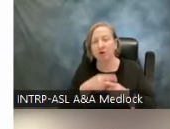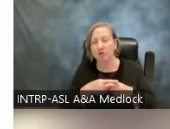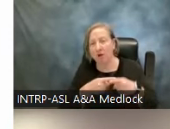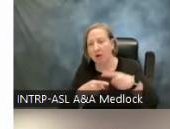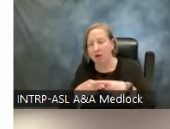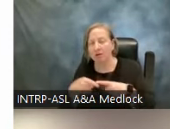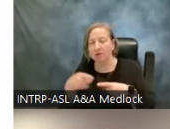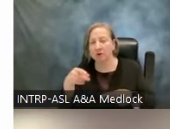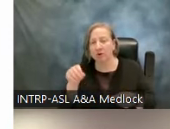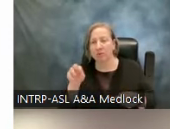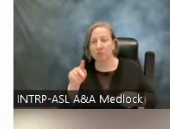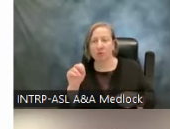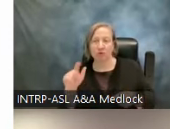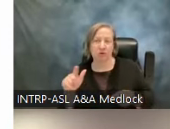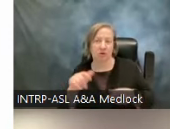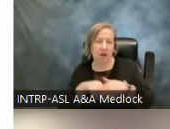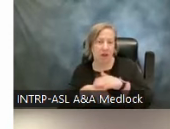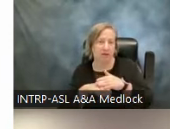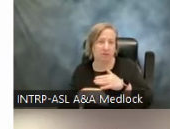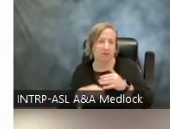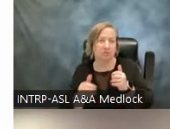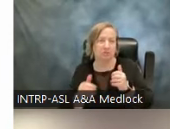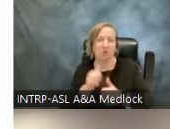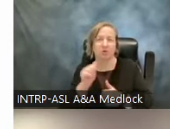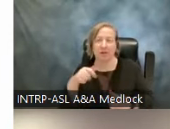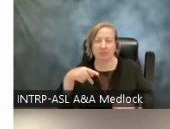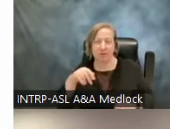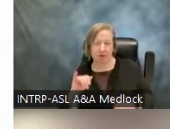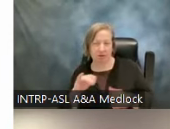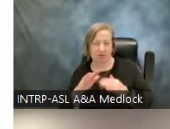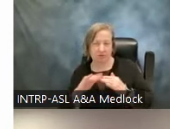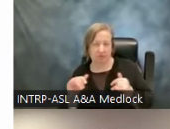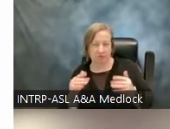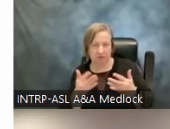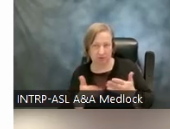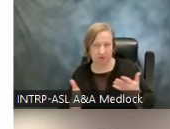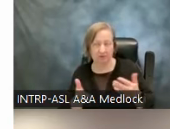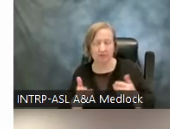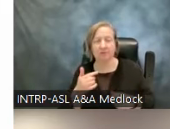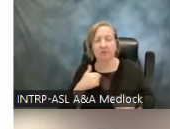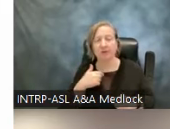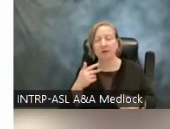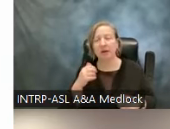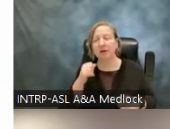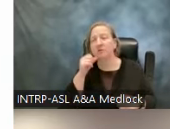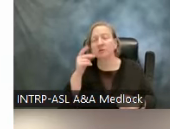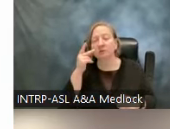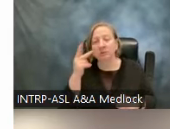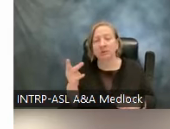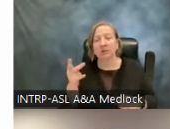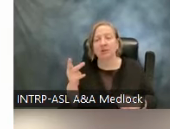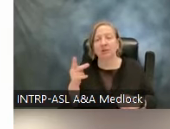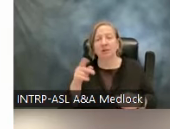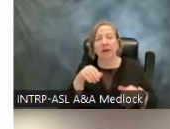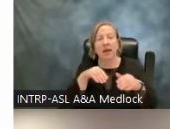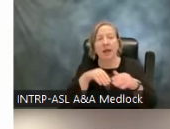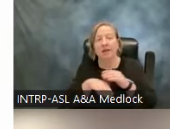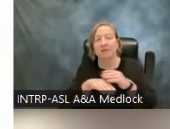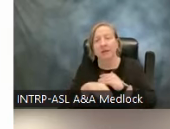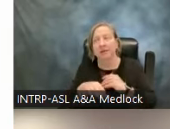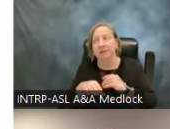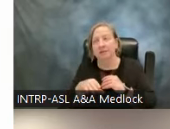access, almost API style. So so I don't see like access ever